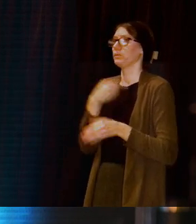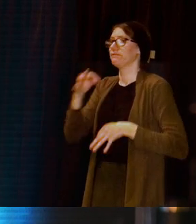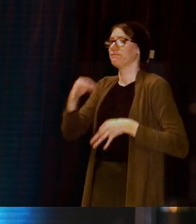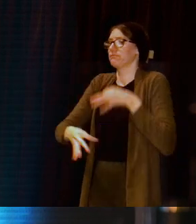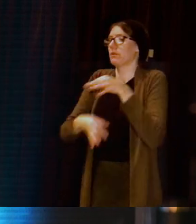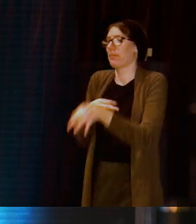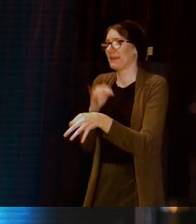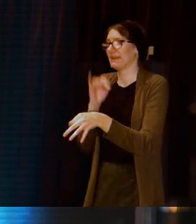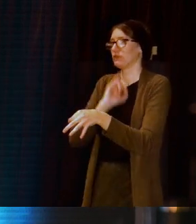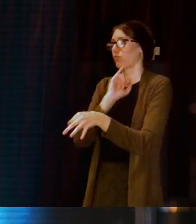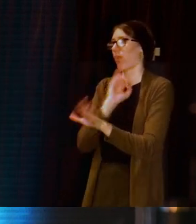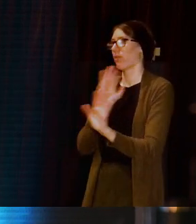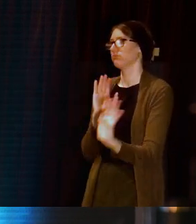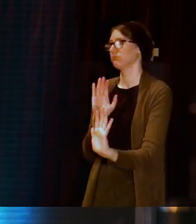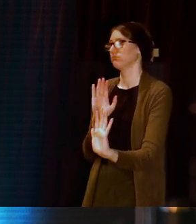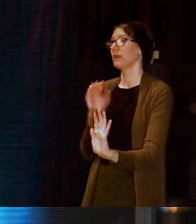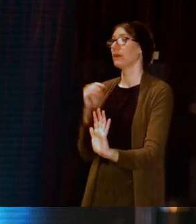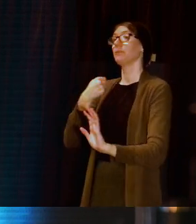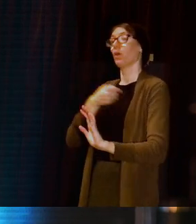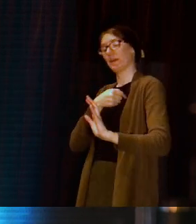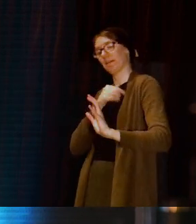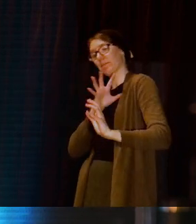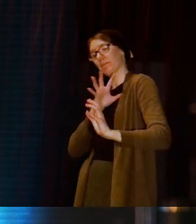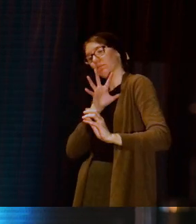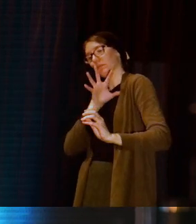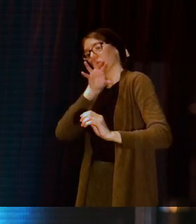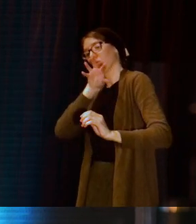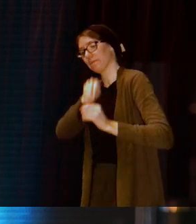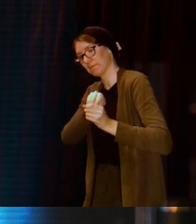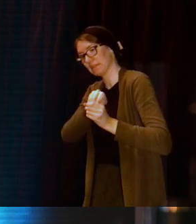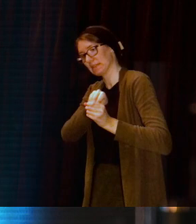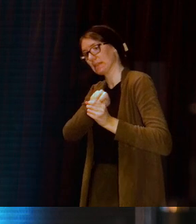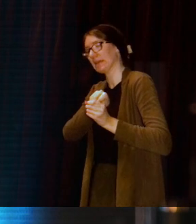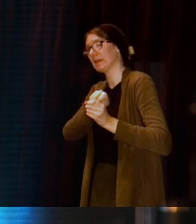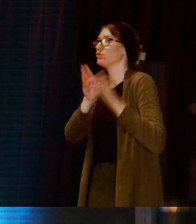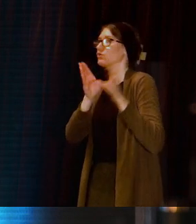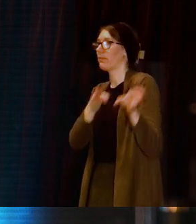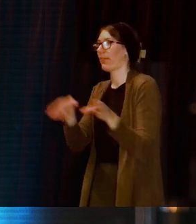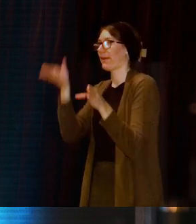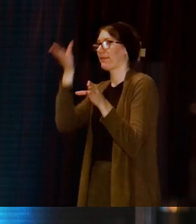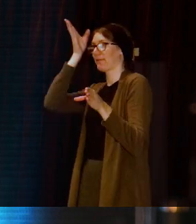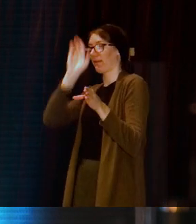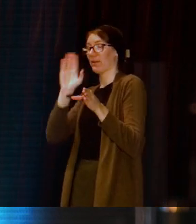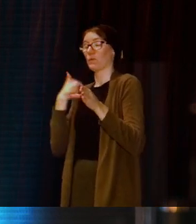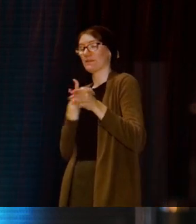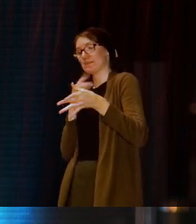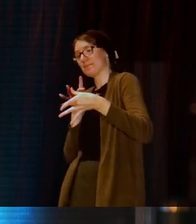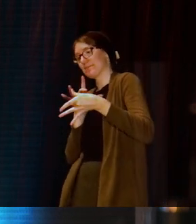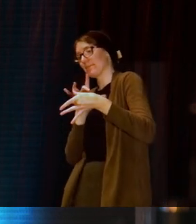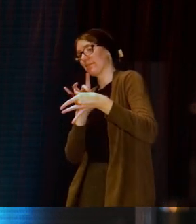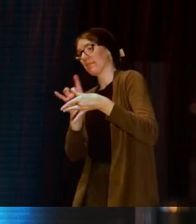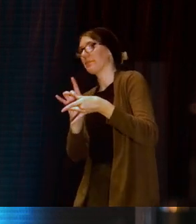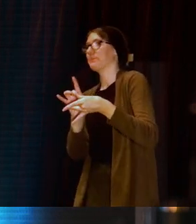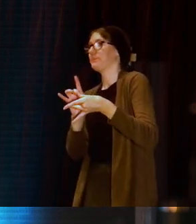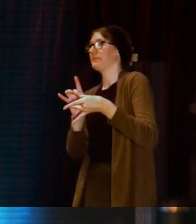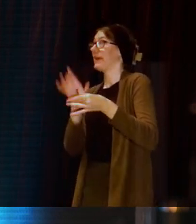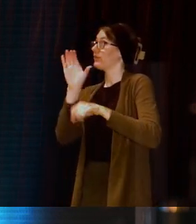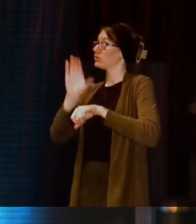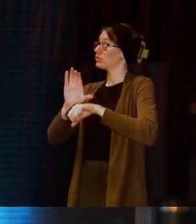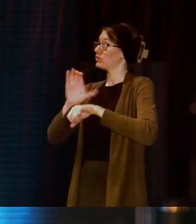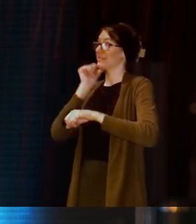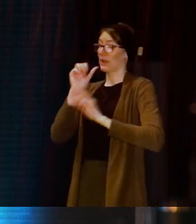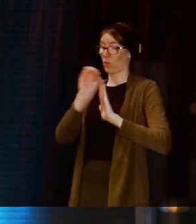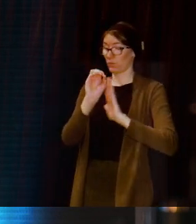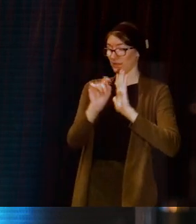place, but rather we have been grafted into the plan that God has. We've been brought alongside. And the church is not an